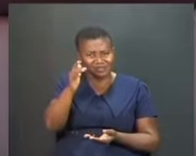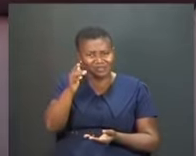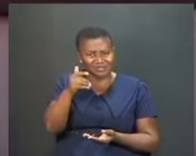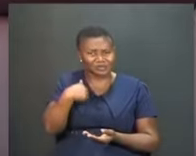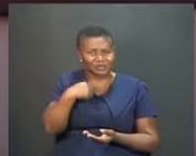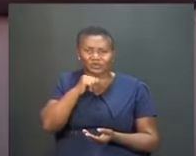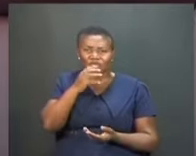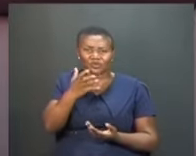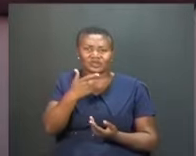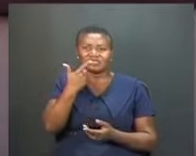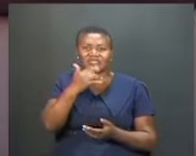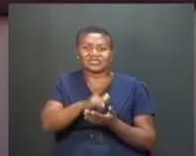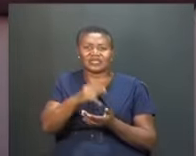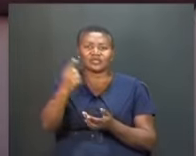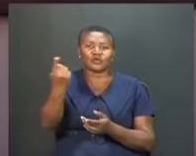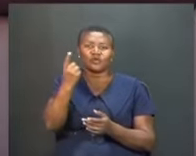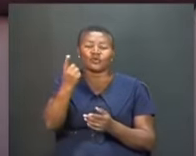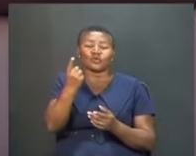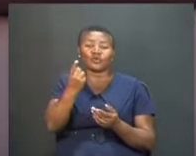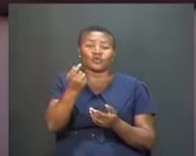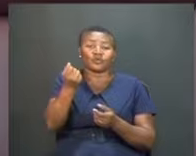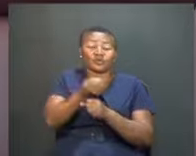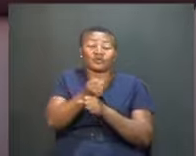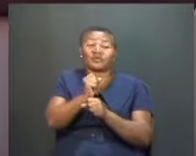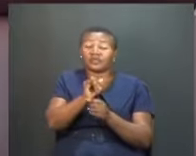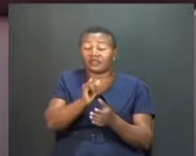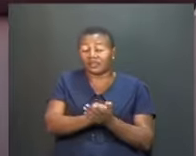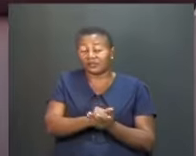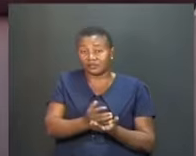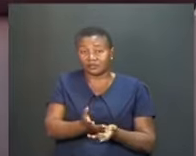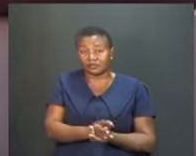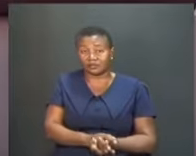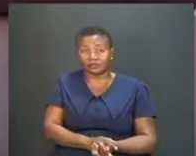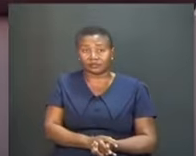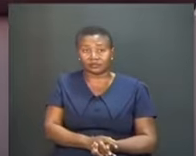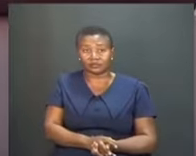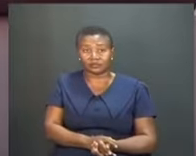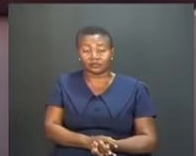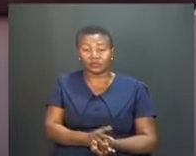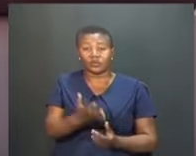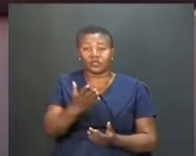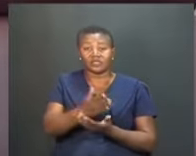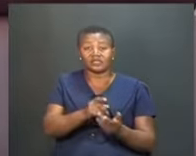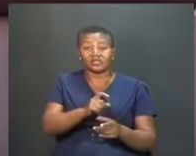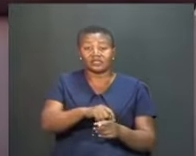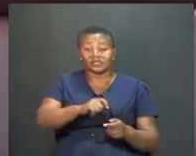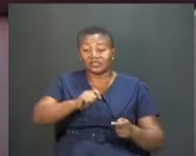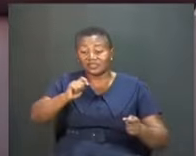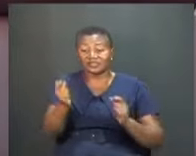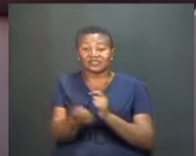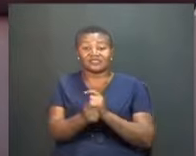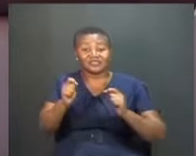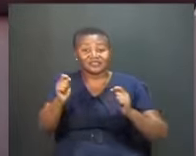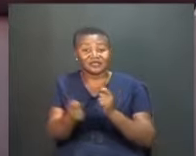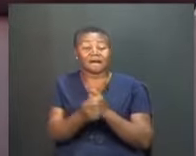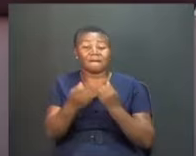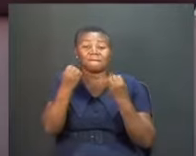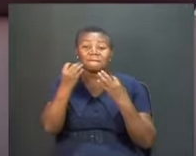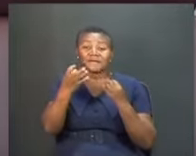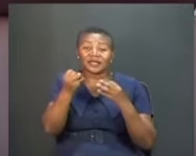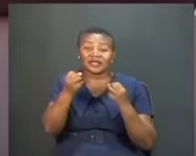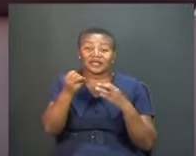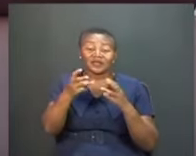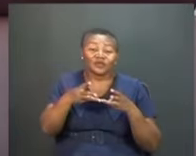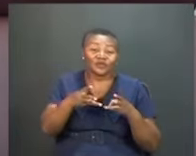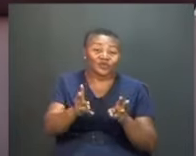surprises, because he to spring has many weapons under his armpit.